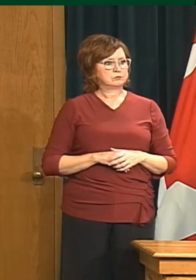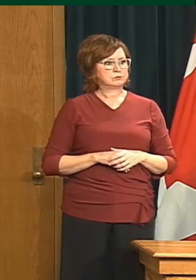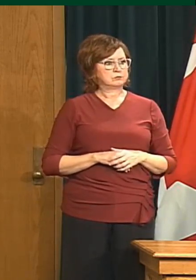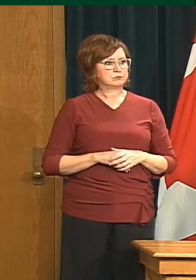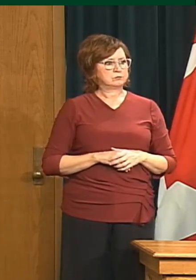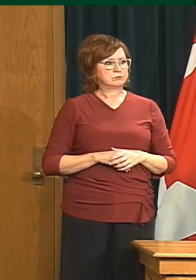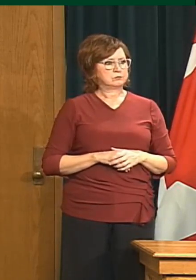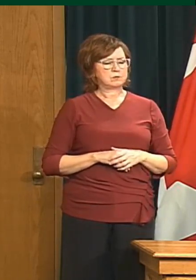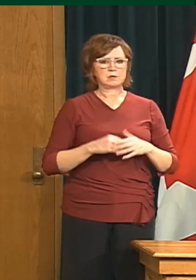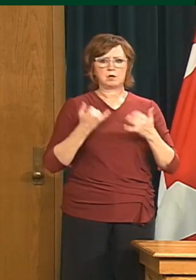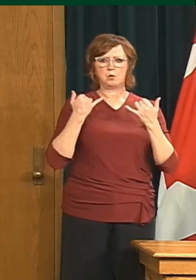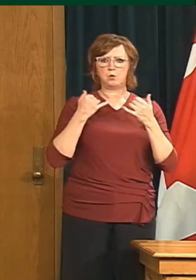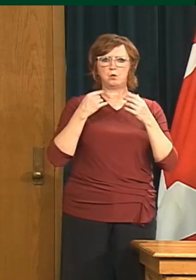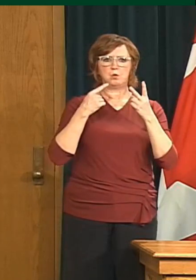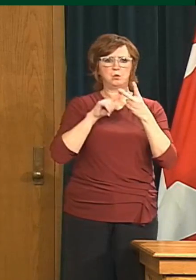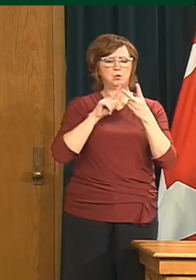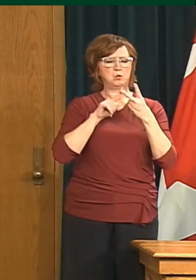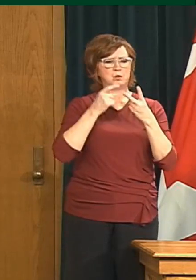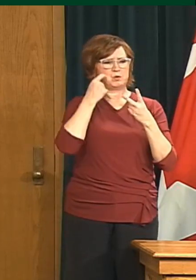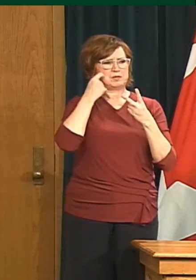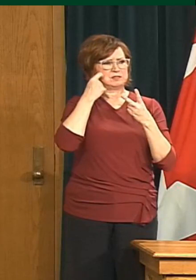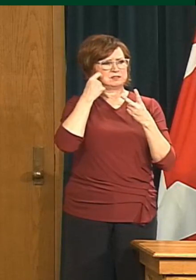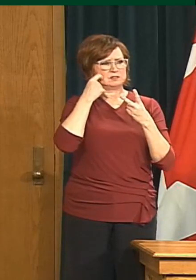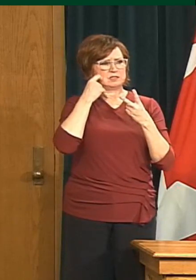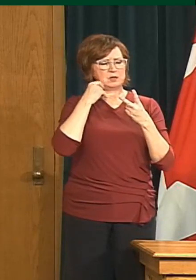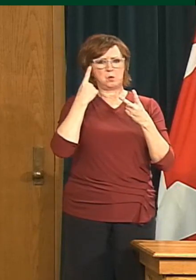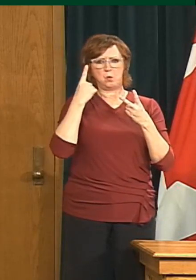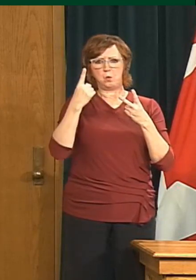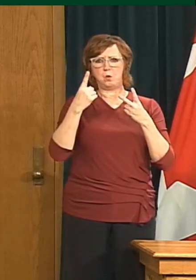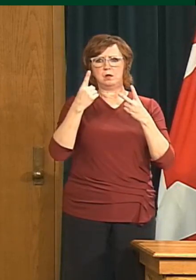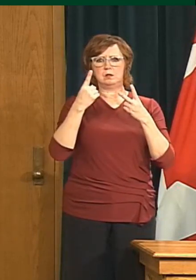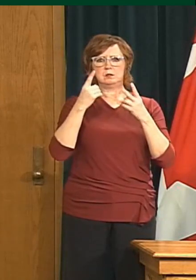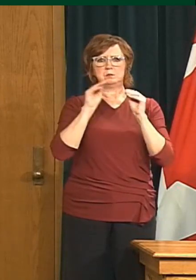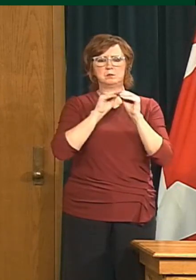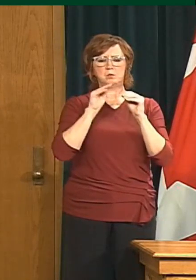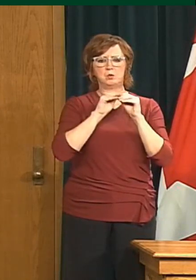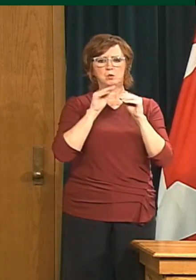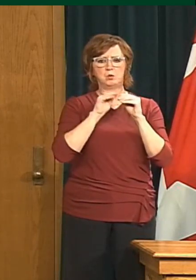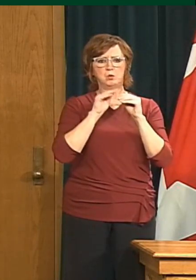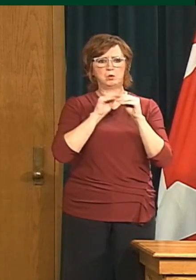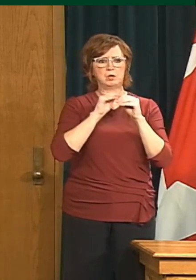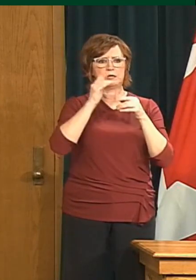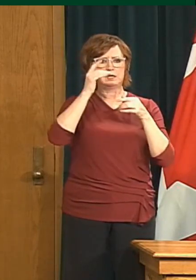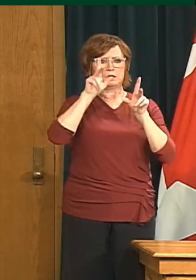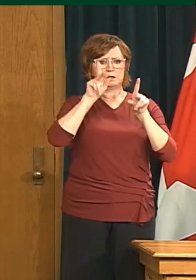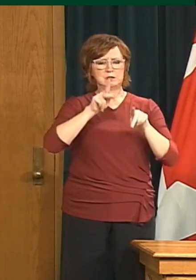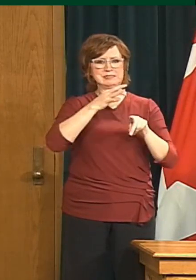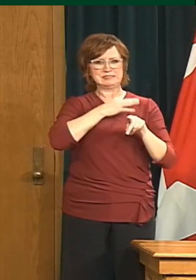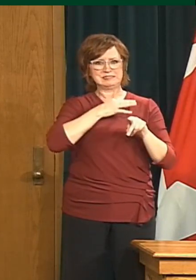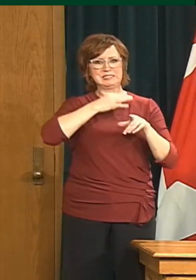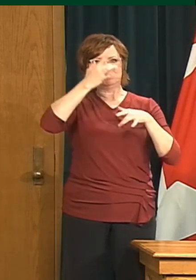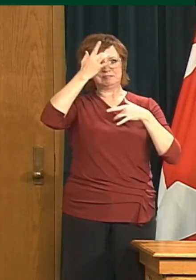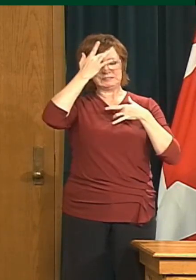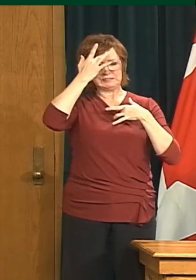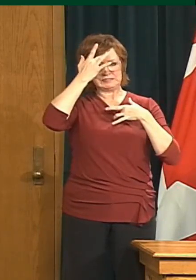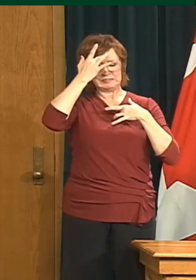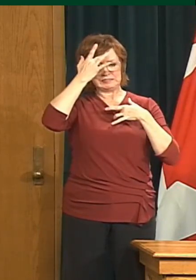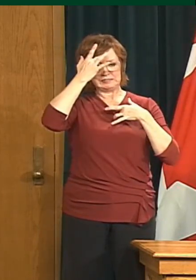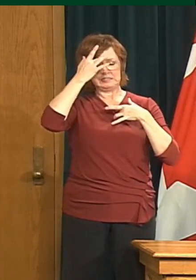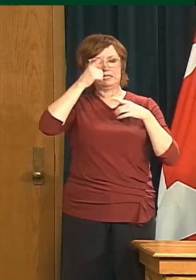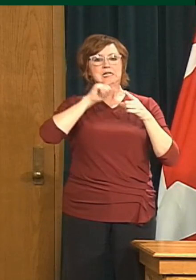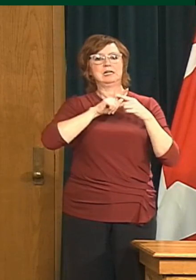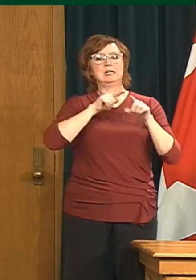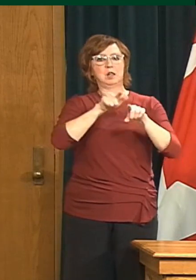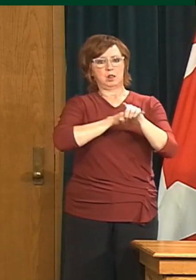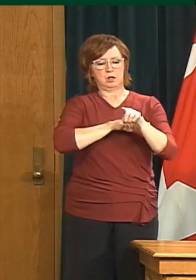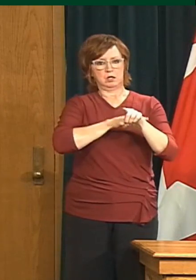the new long-term care home that's just been talked about here. As I understood it, there was a staff member